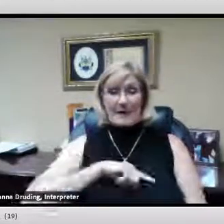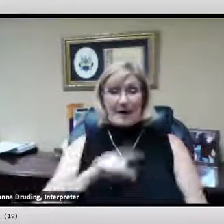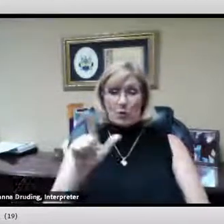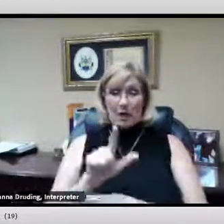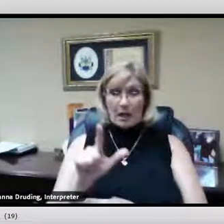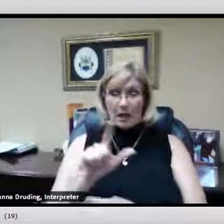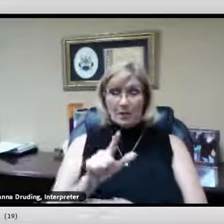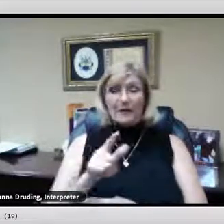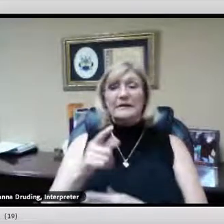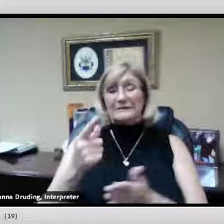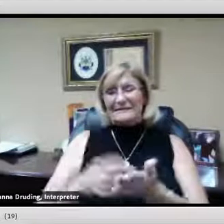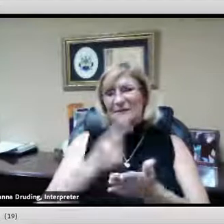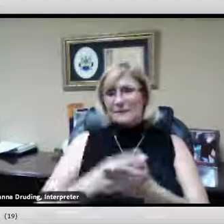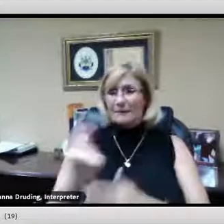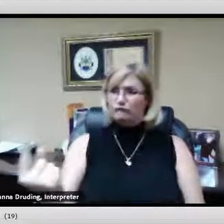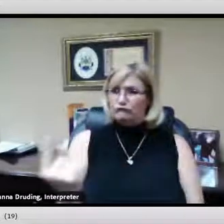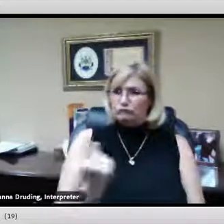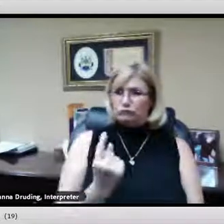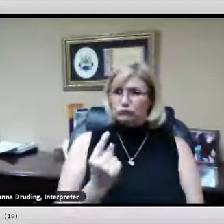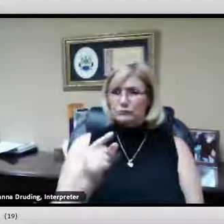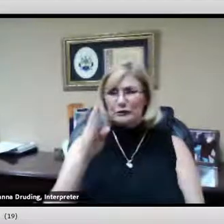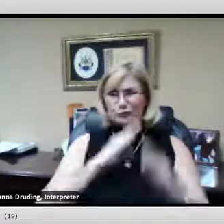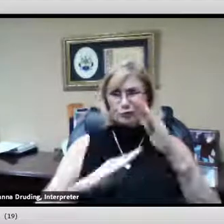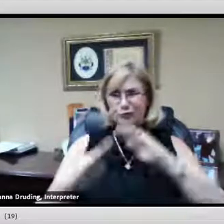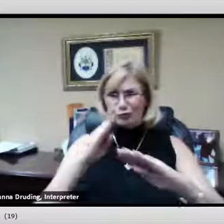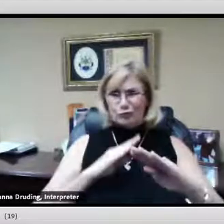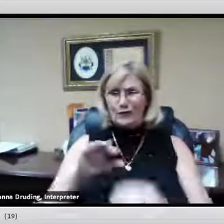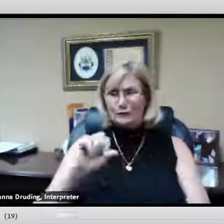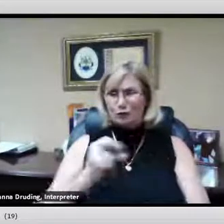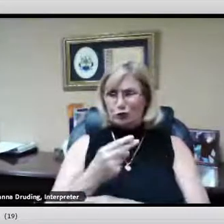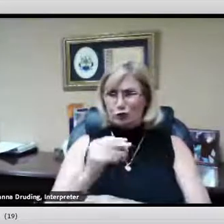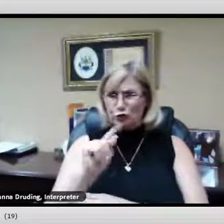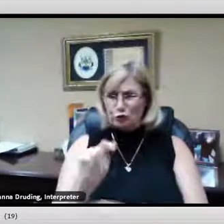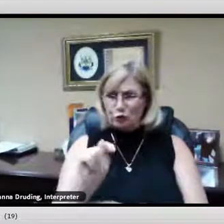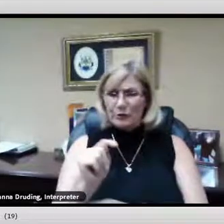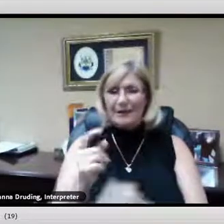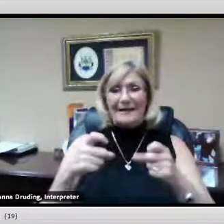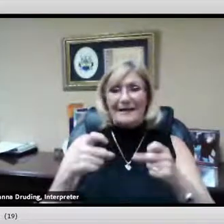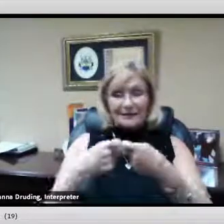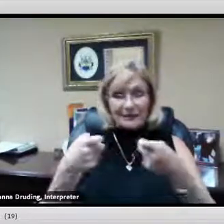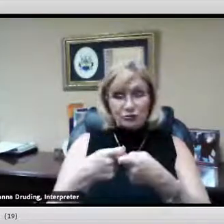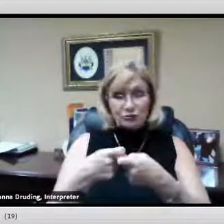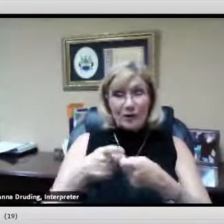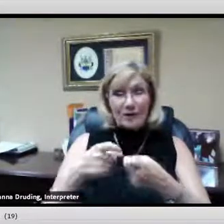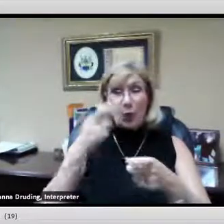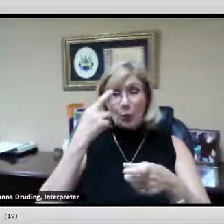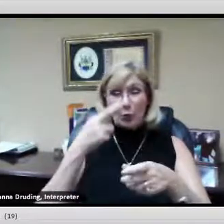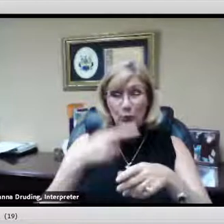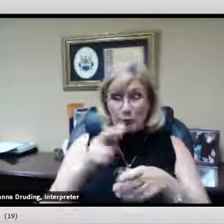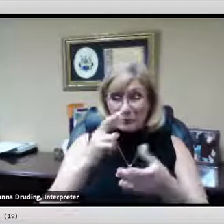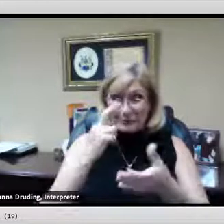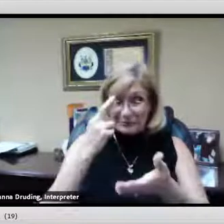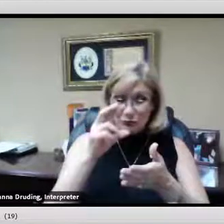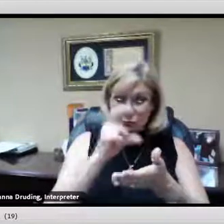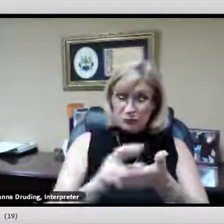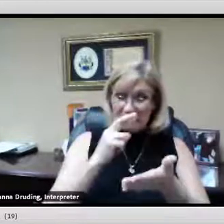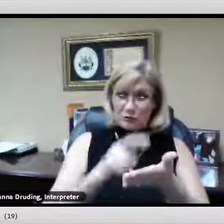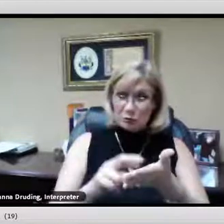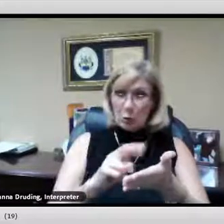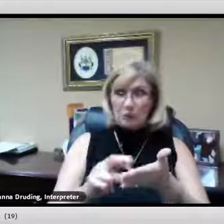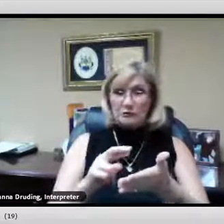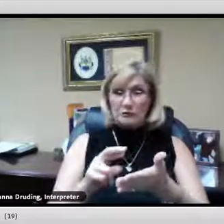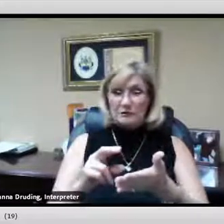I'm brought in sometimes to troubleshoot if necessary. Electronic resource selection, as I said, it is managed mostly by